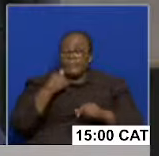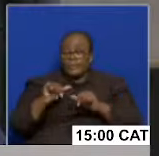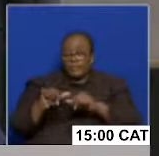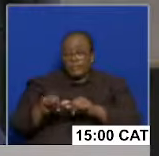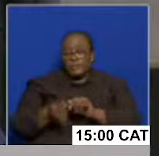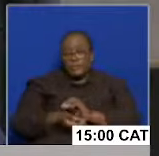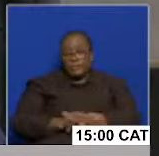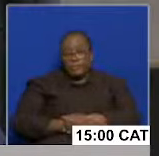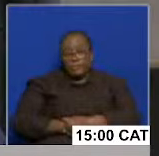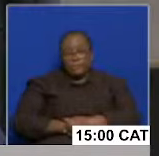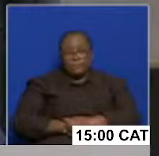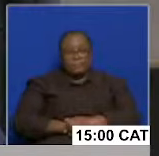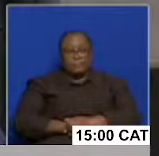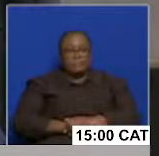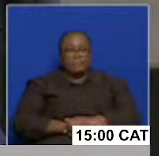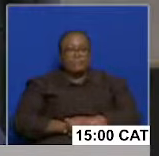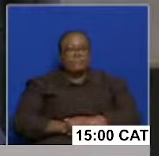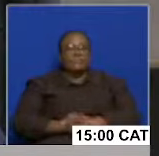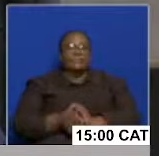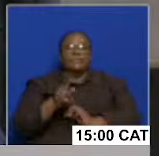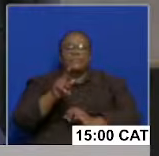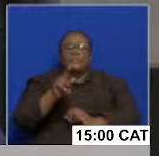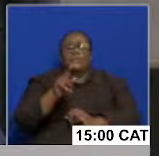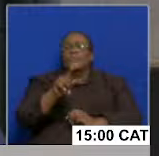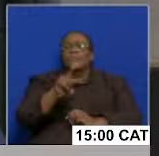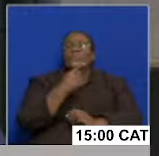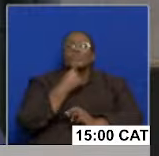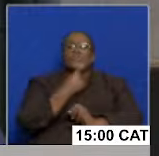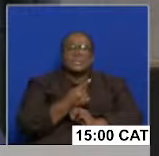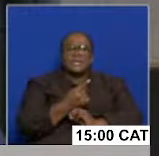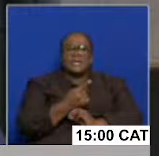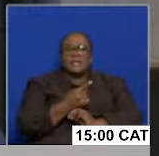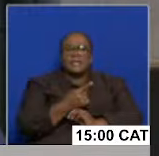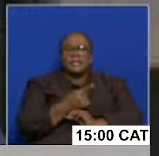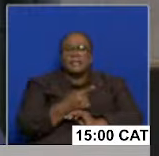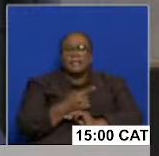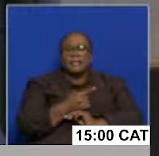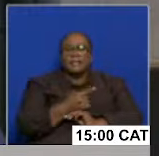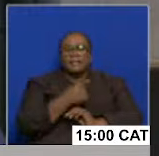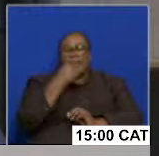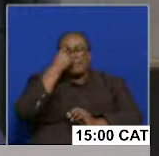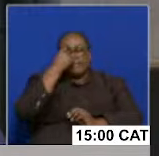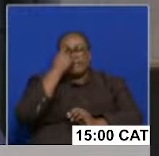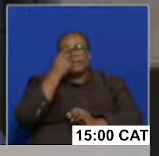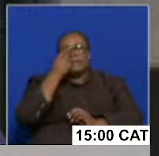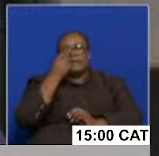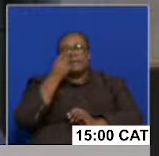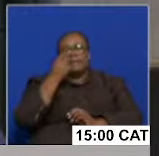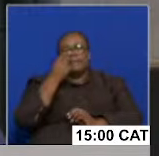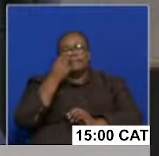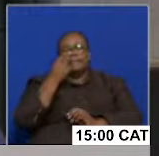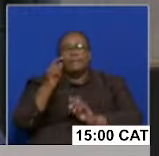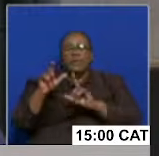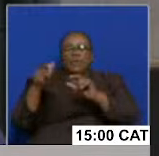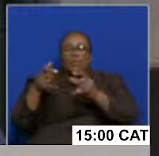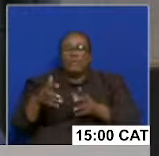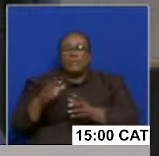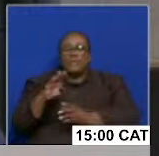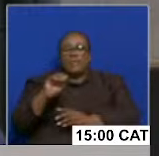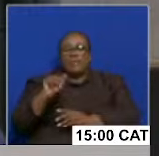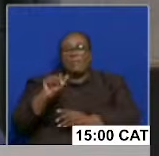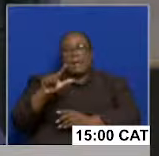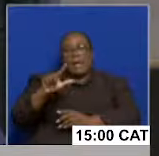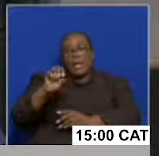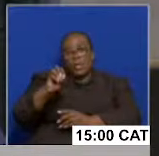You have said, and I think this was in response to questions by Commissioner Baloyi, that all